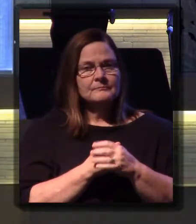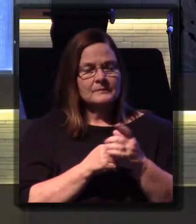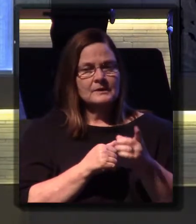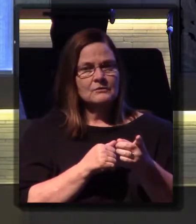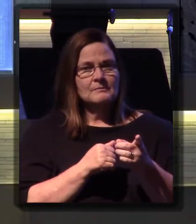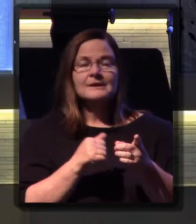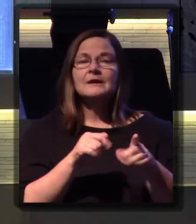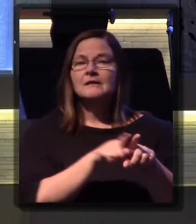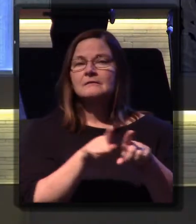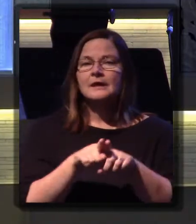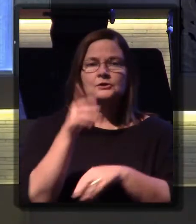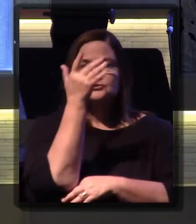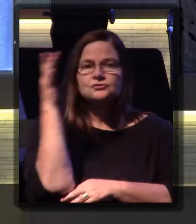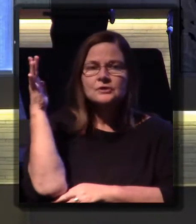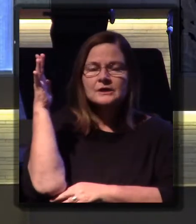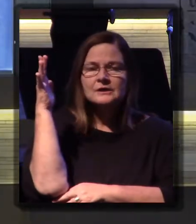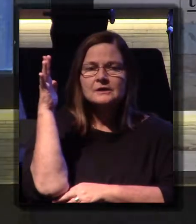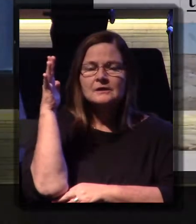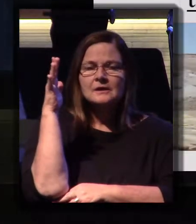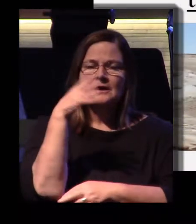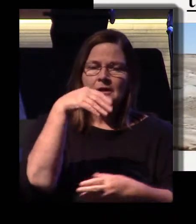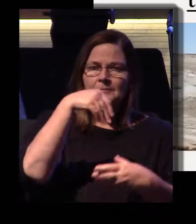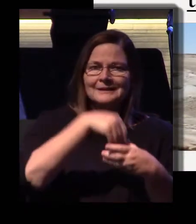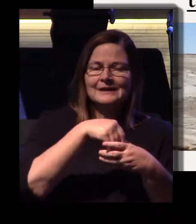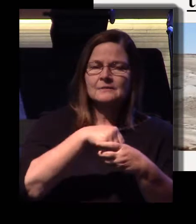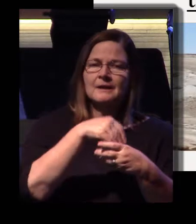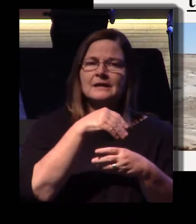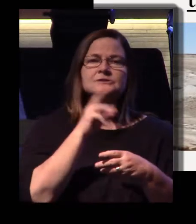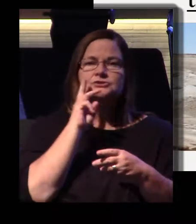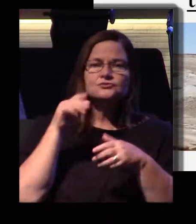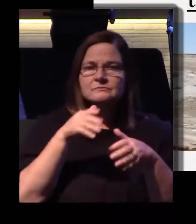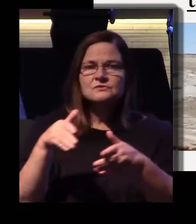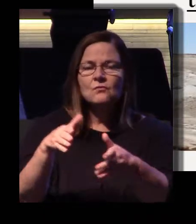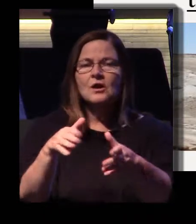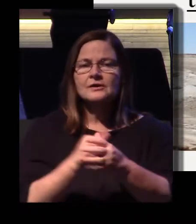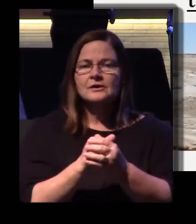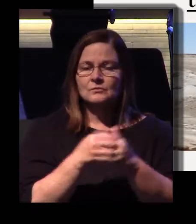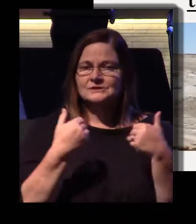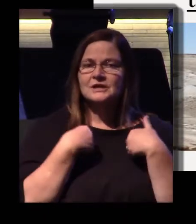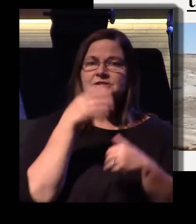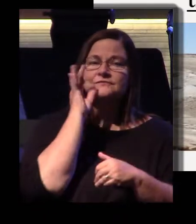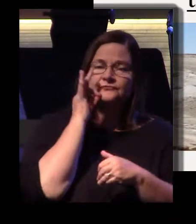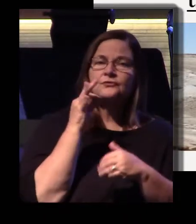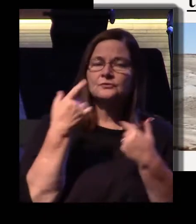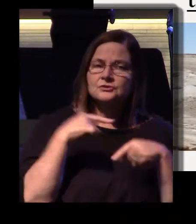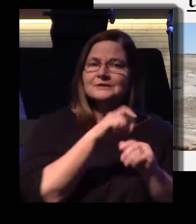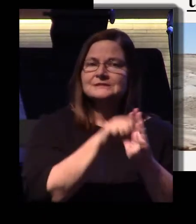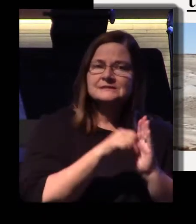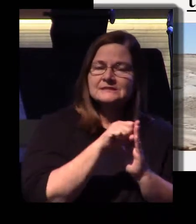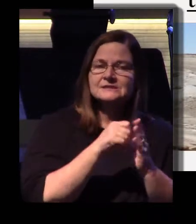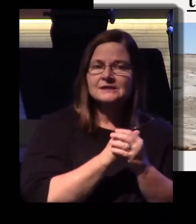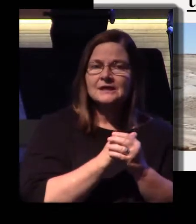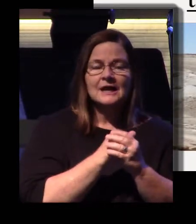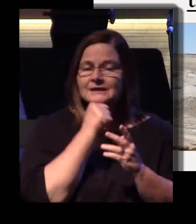are told about this person that they are described like this. He will be like a tree, firmly planted by streams